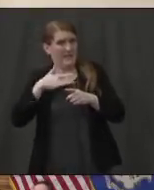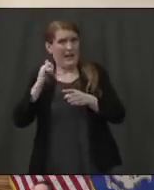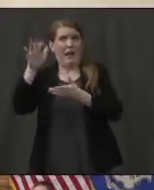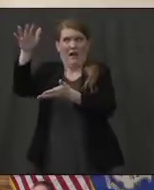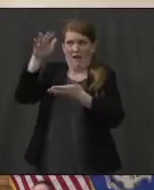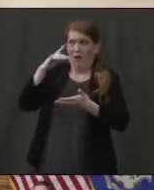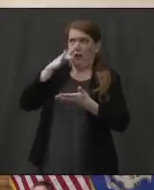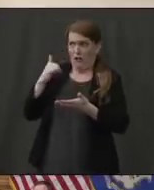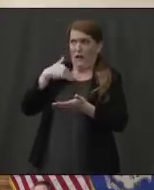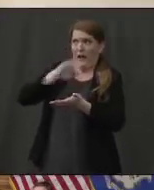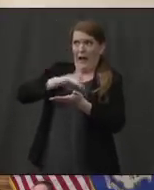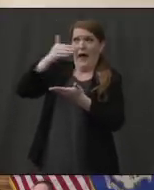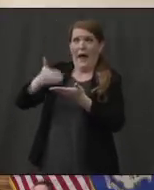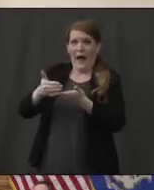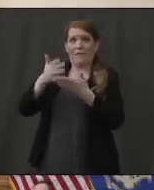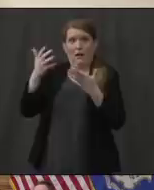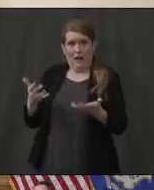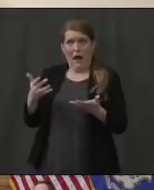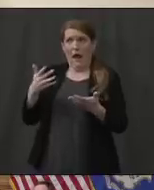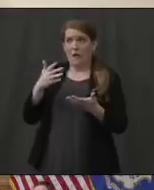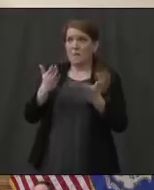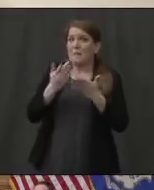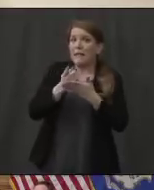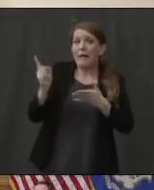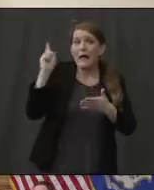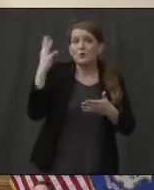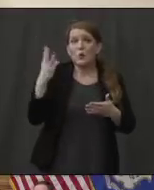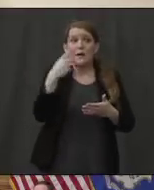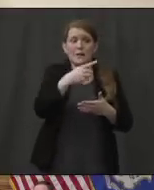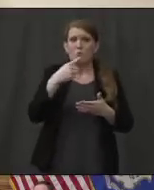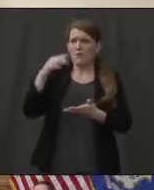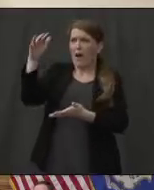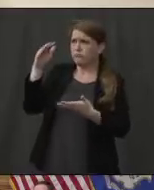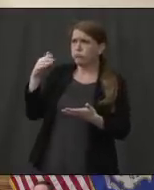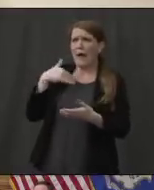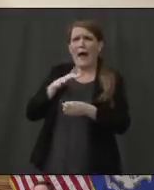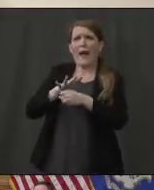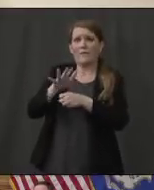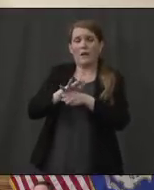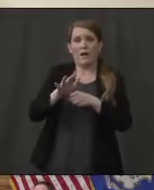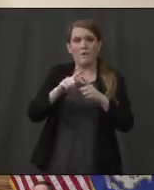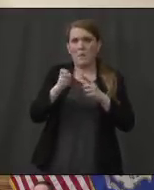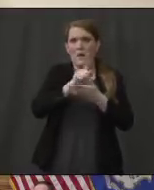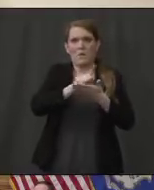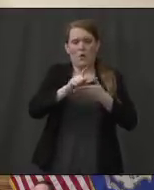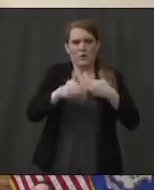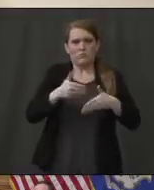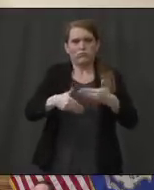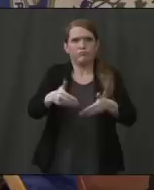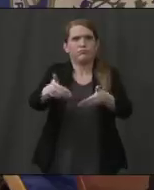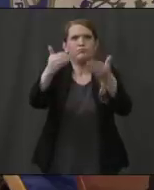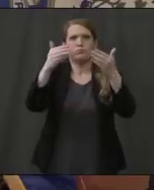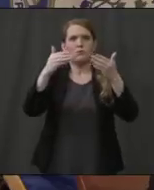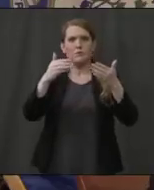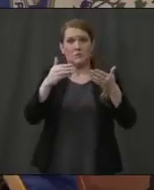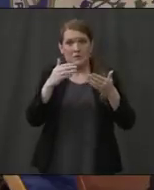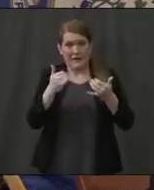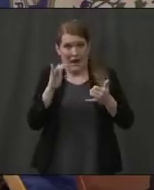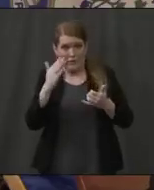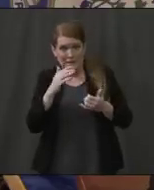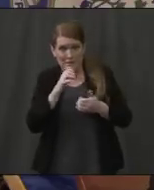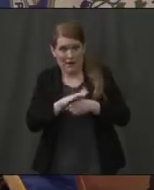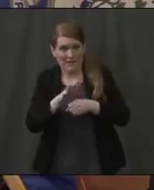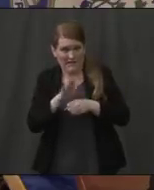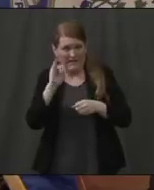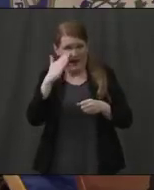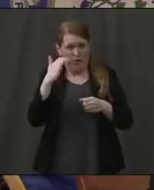make a statement last Wednesday, hey, we got enough. A week goes by and suddenly we don't have enough. If you have 50 more COVID positive